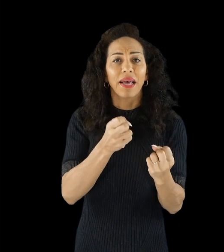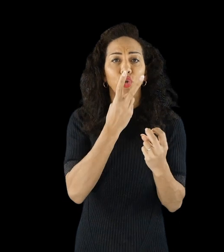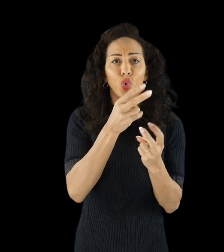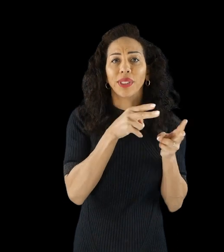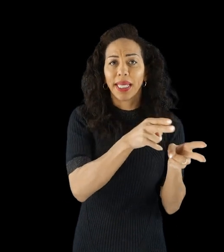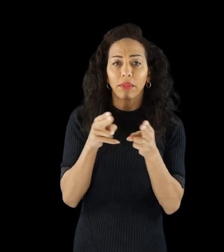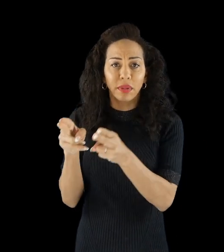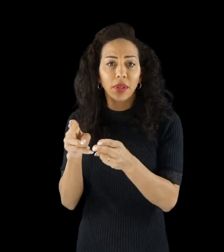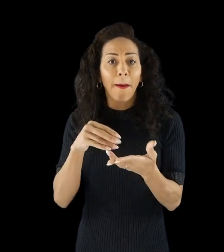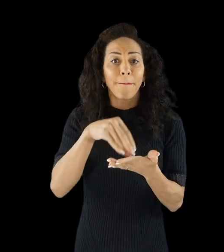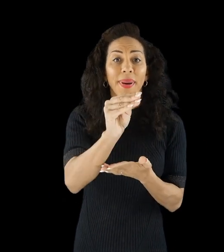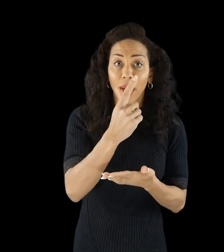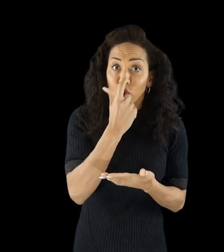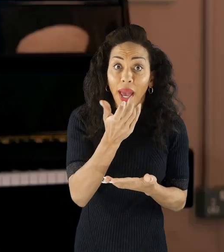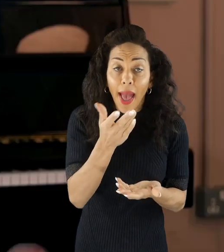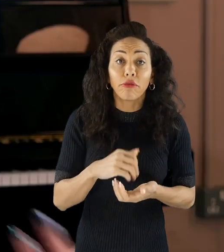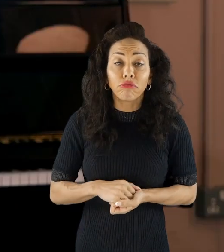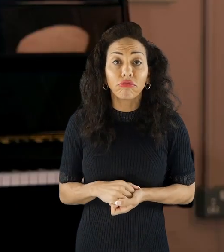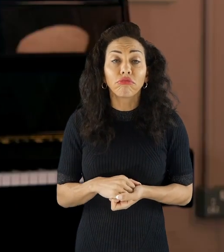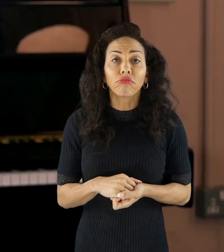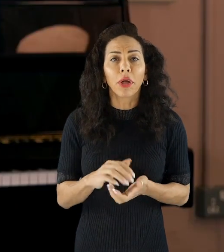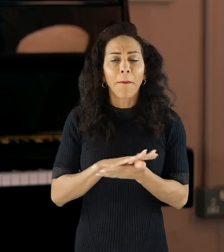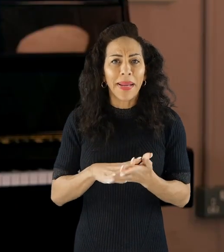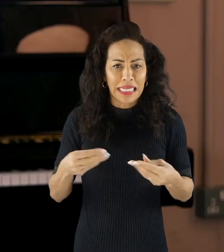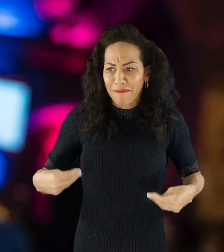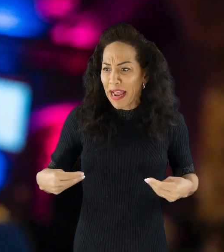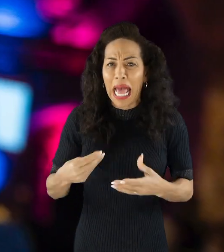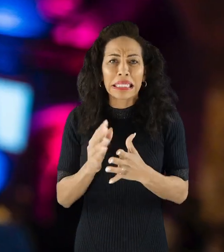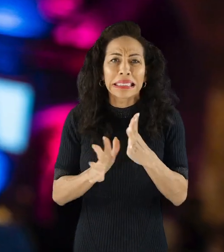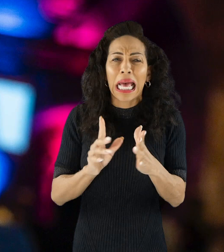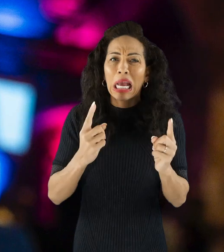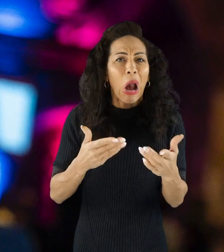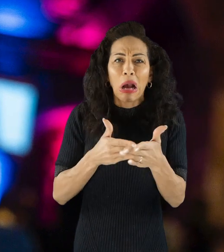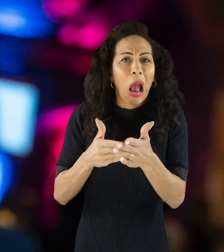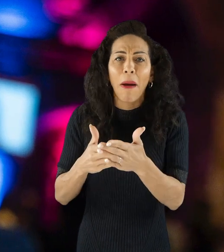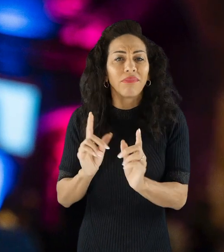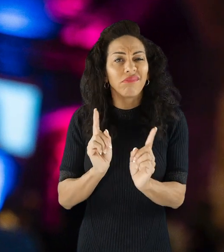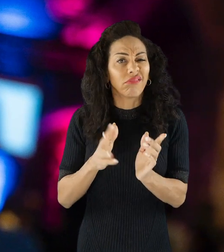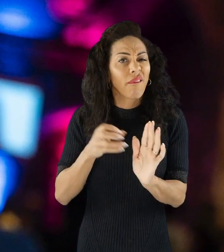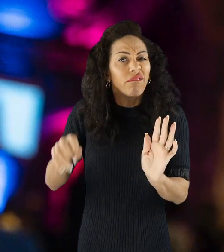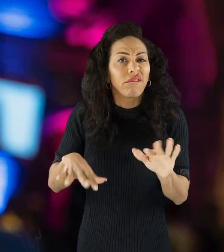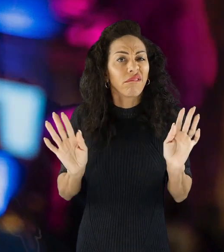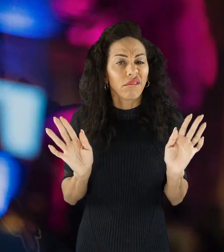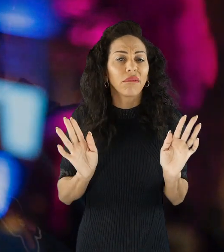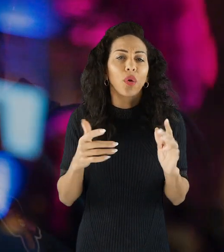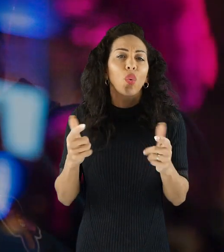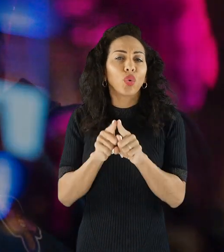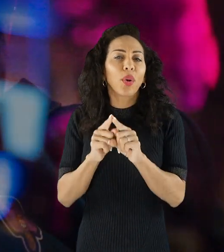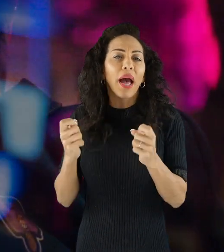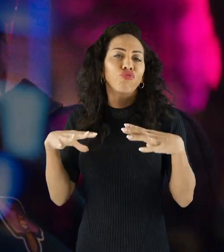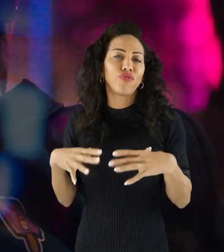one being pay what you can, so anyone can come and it removes the financial barrier. We also explore a relaxed venue